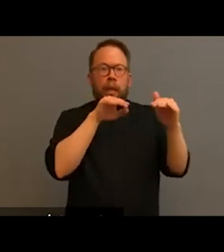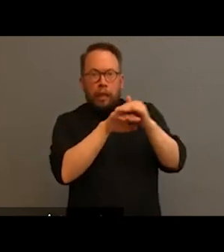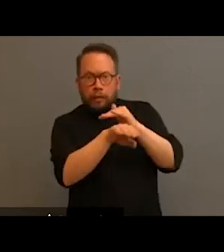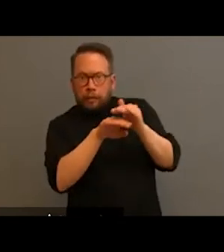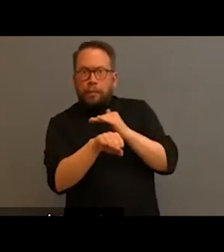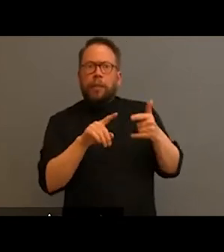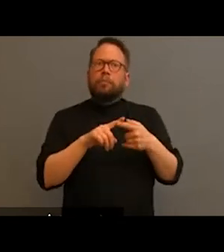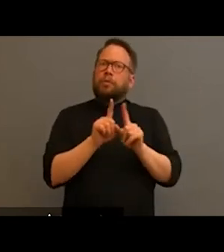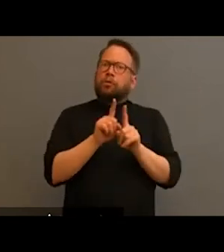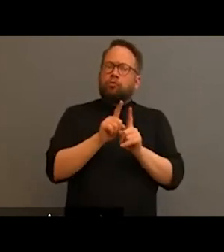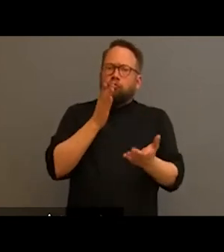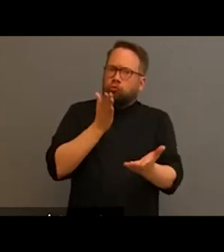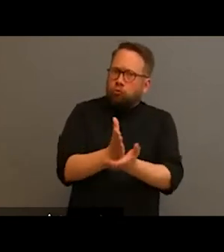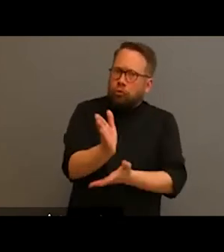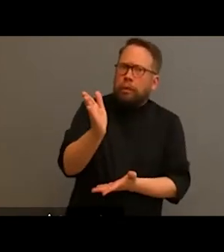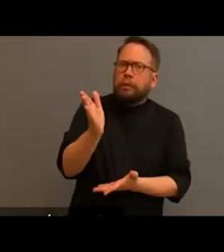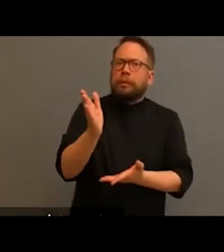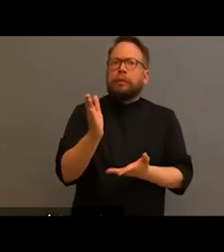And they cannot disregard